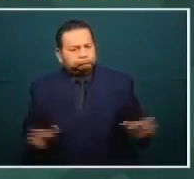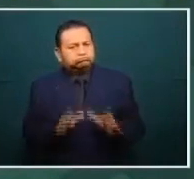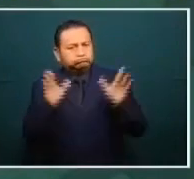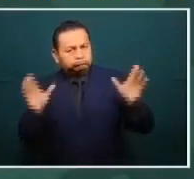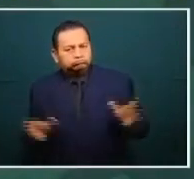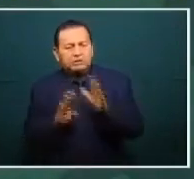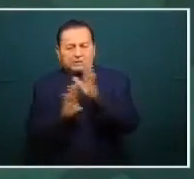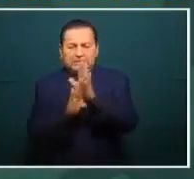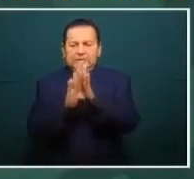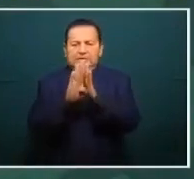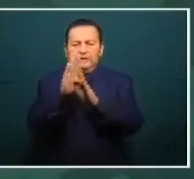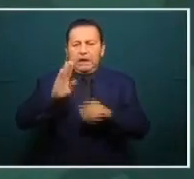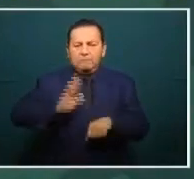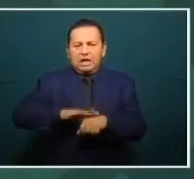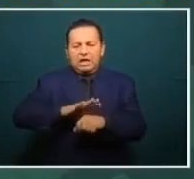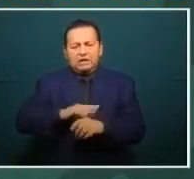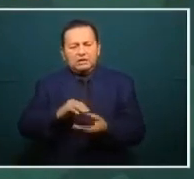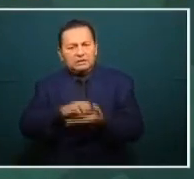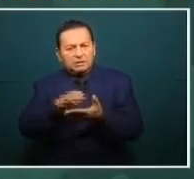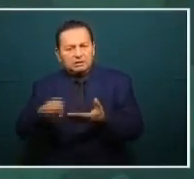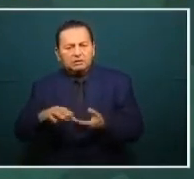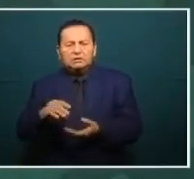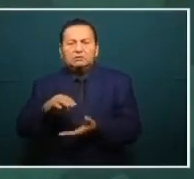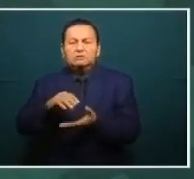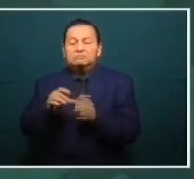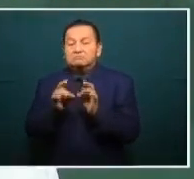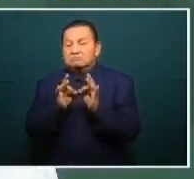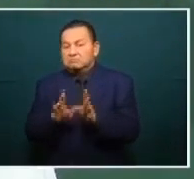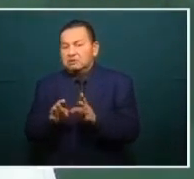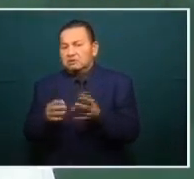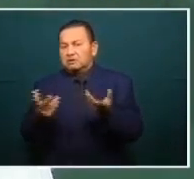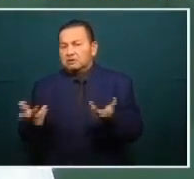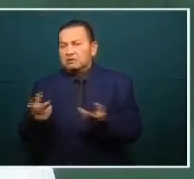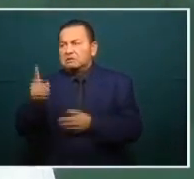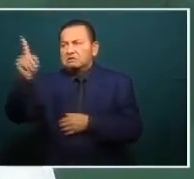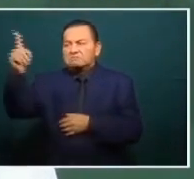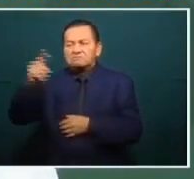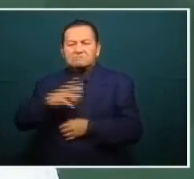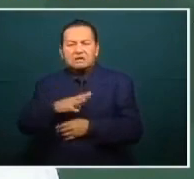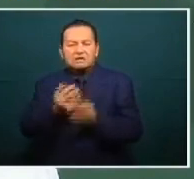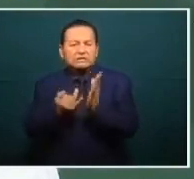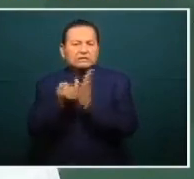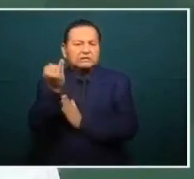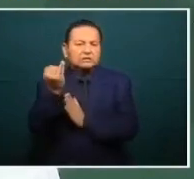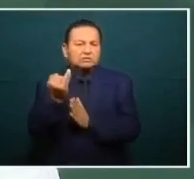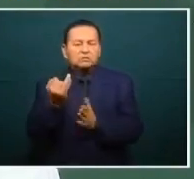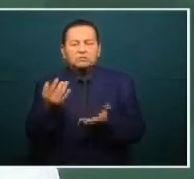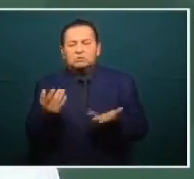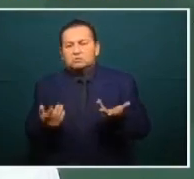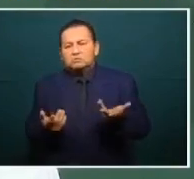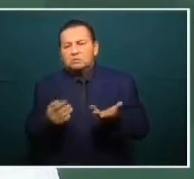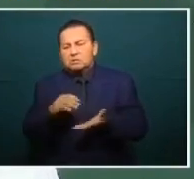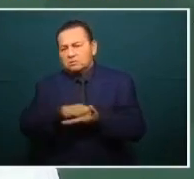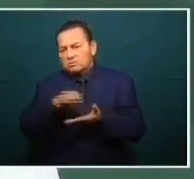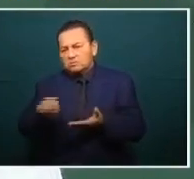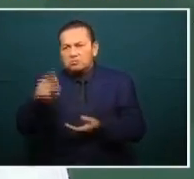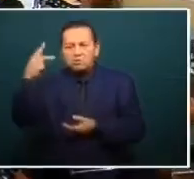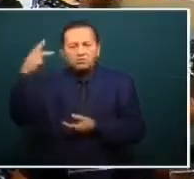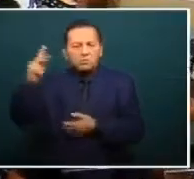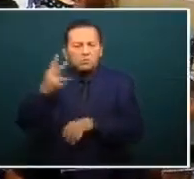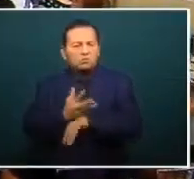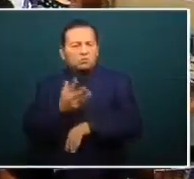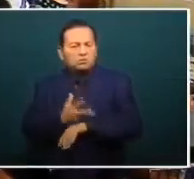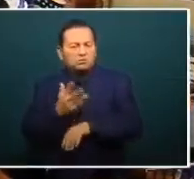And a plan to propel our economy and to resist these